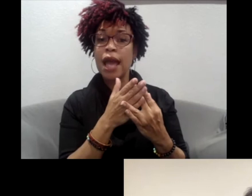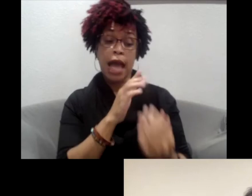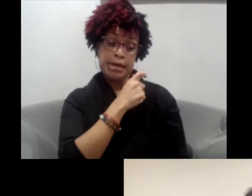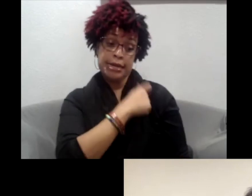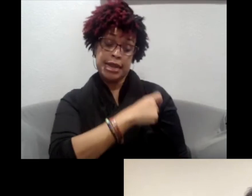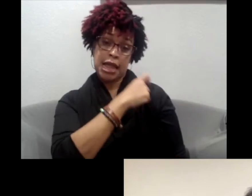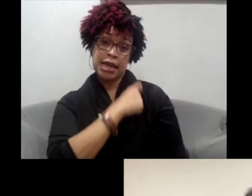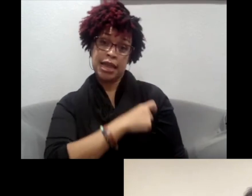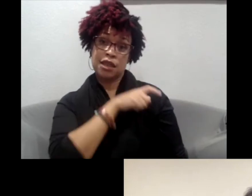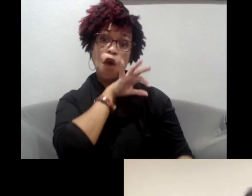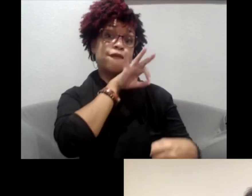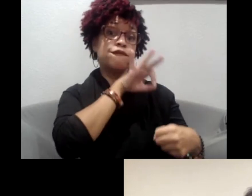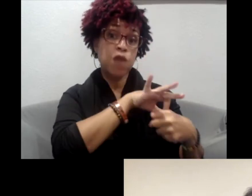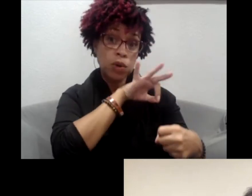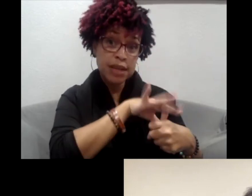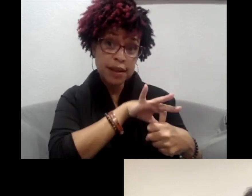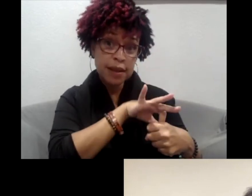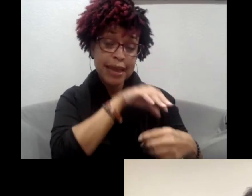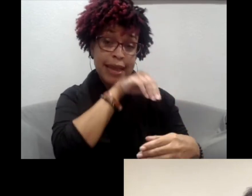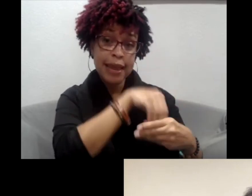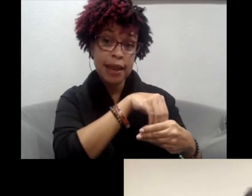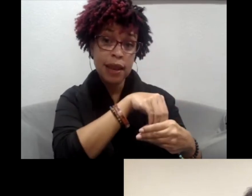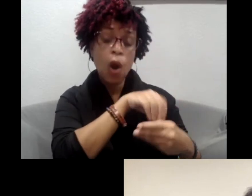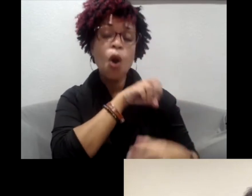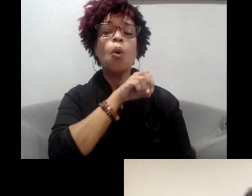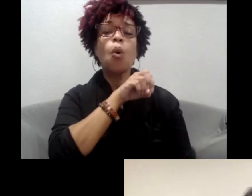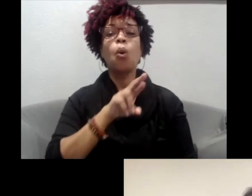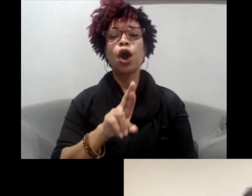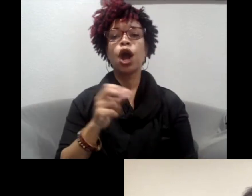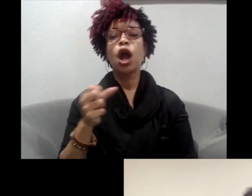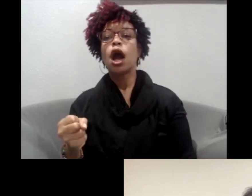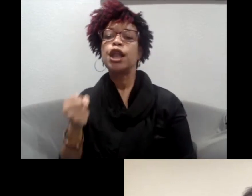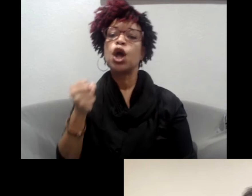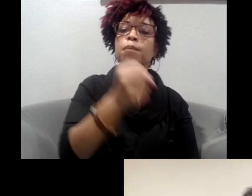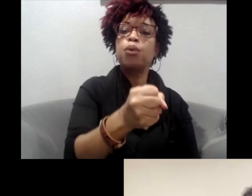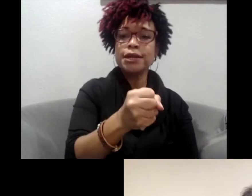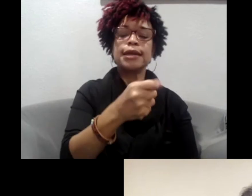was voted in or an appointed delegate?